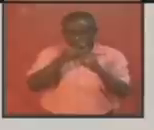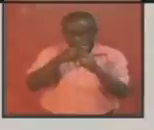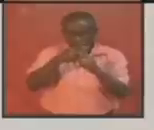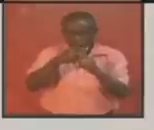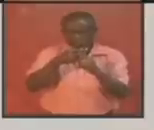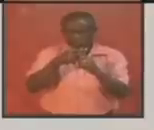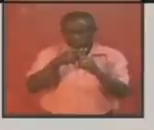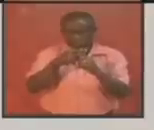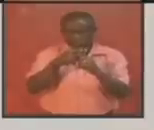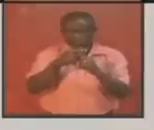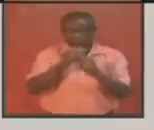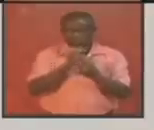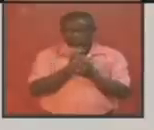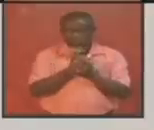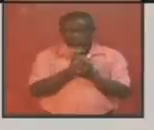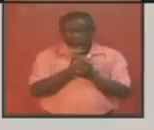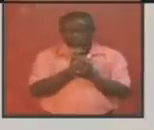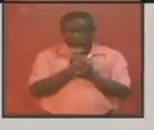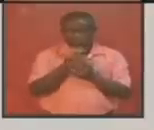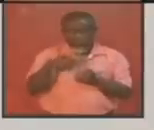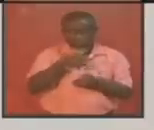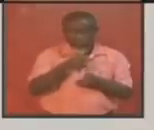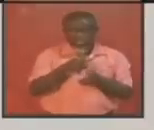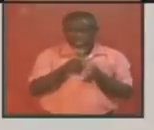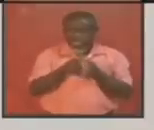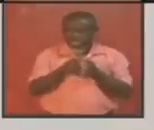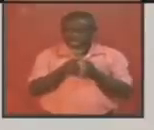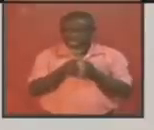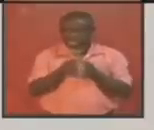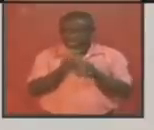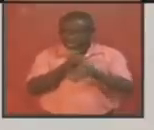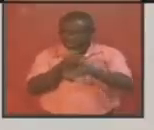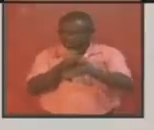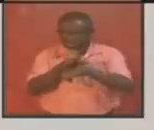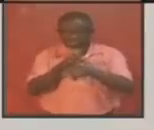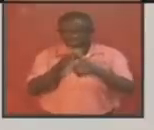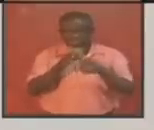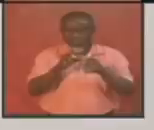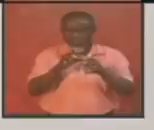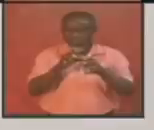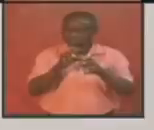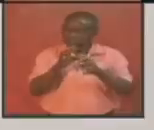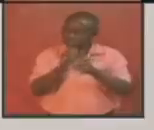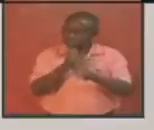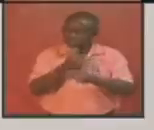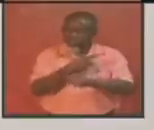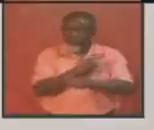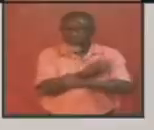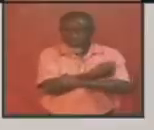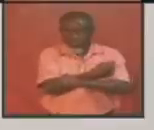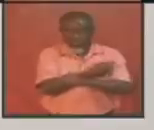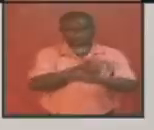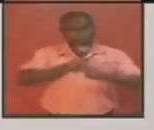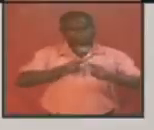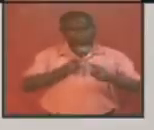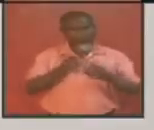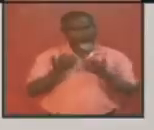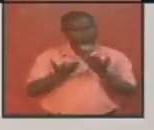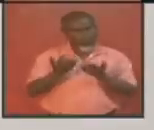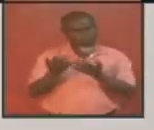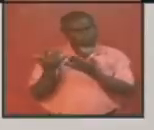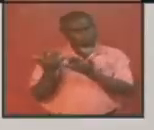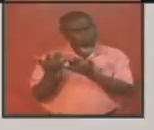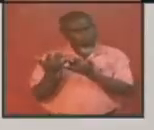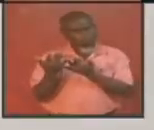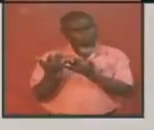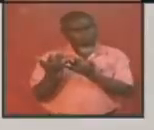case of COVID-19, we are advising at this point that you have your vaccine, yes, but you wait a period of at least 6 months before having